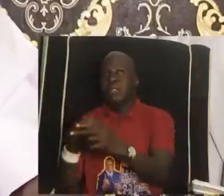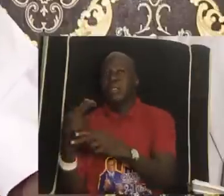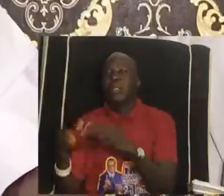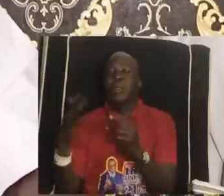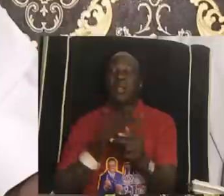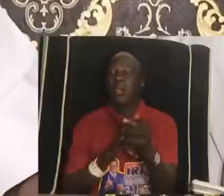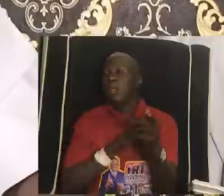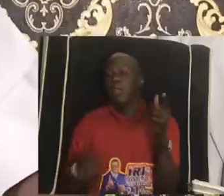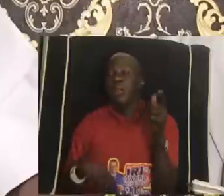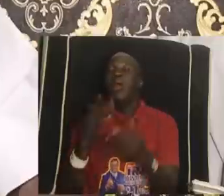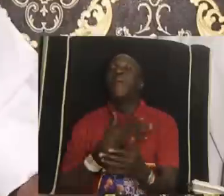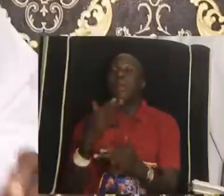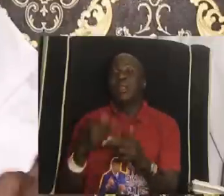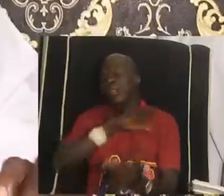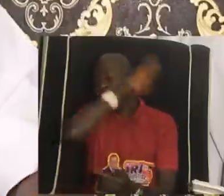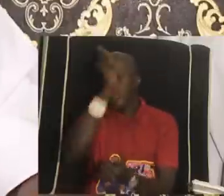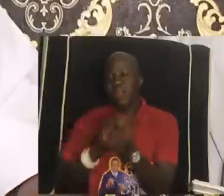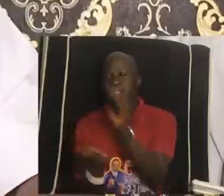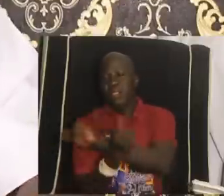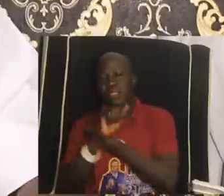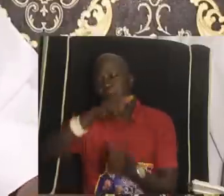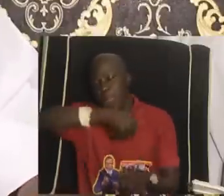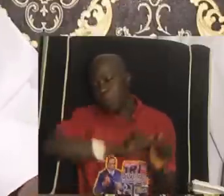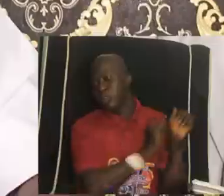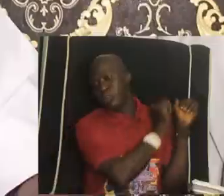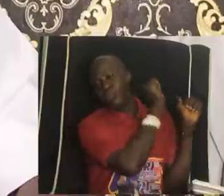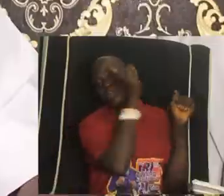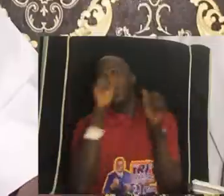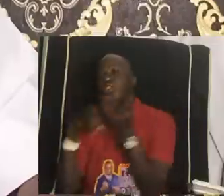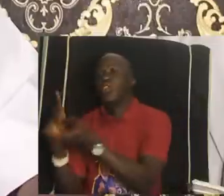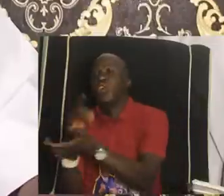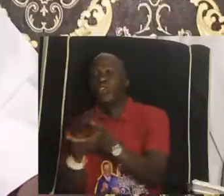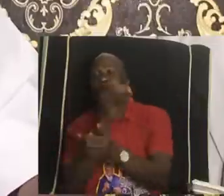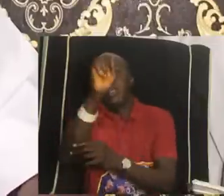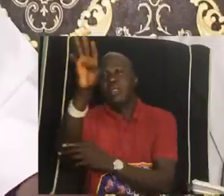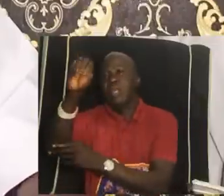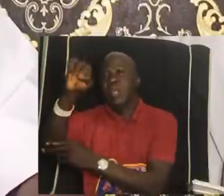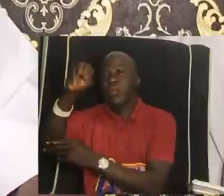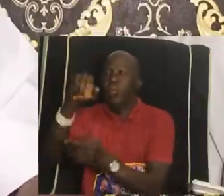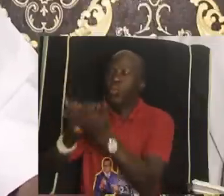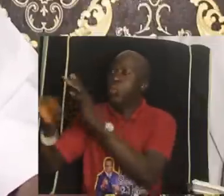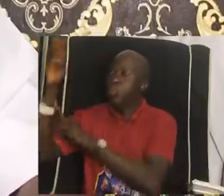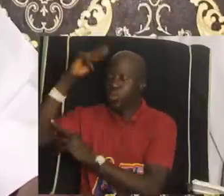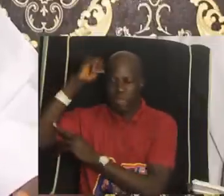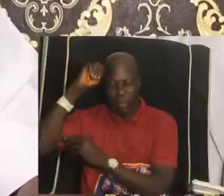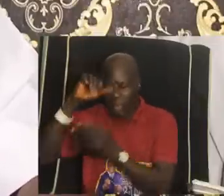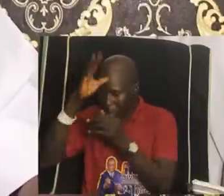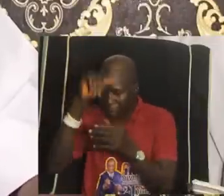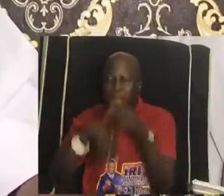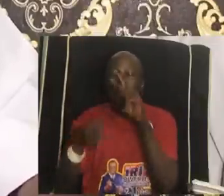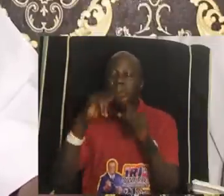In Jesus' name, my Lord. My name never changed. Apostle, he's apostle. Doctor S M O Mustafa